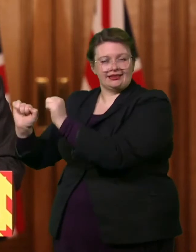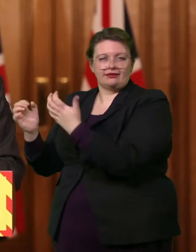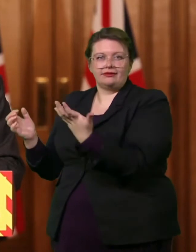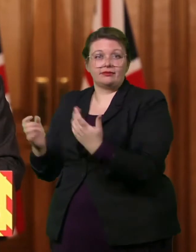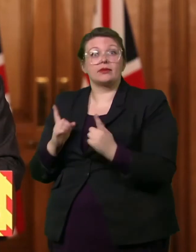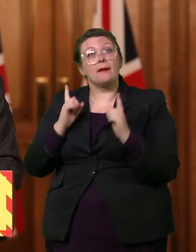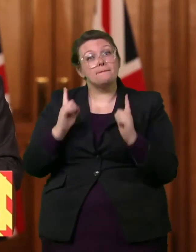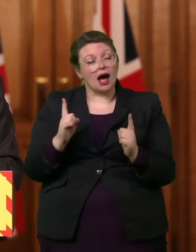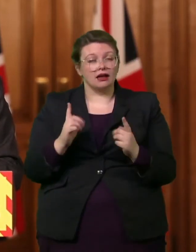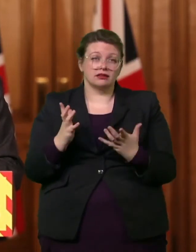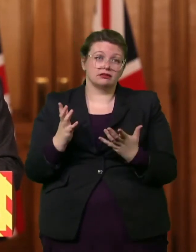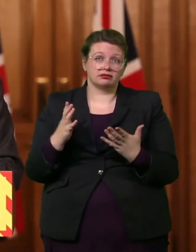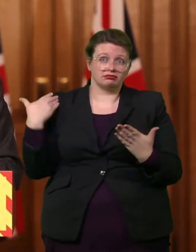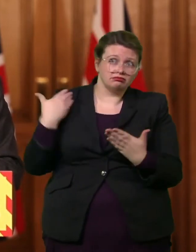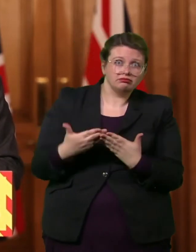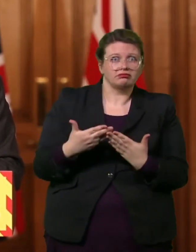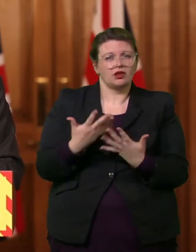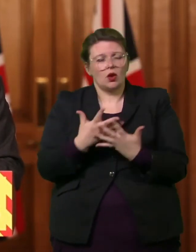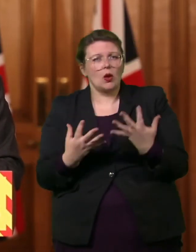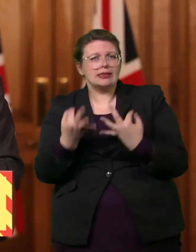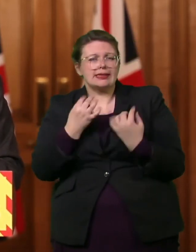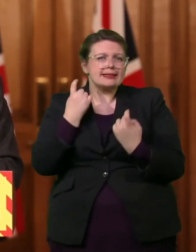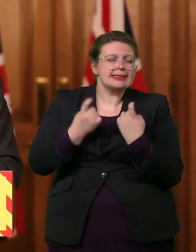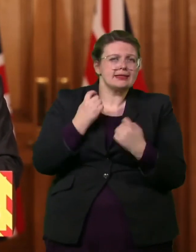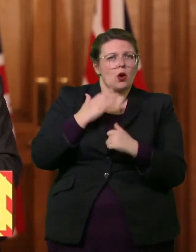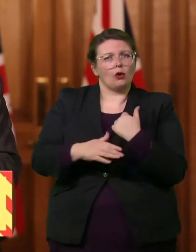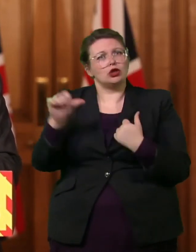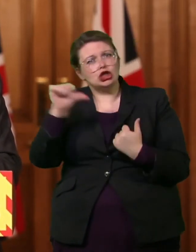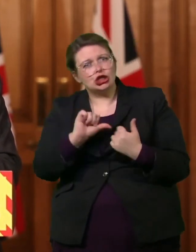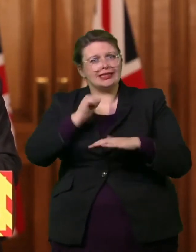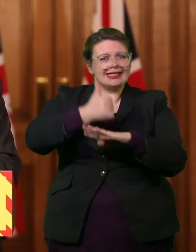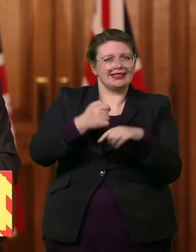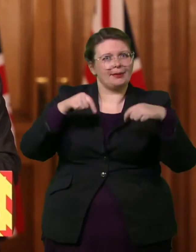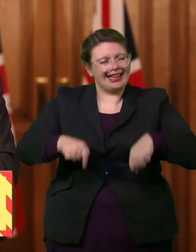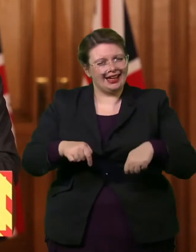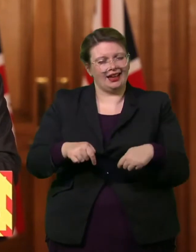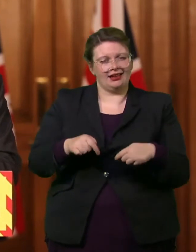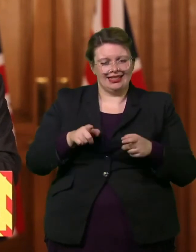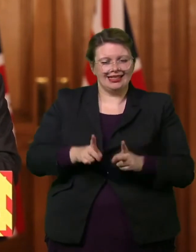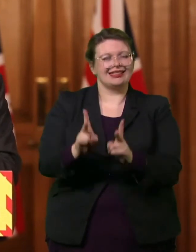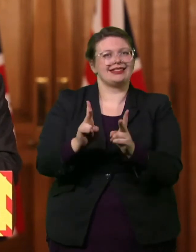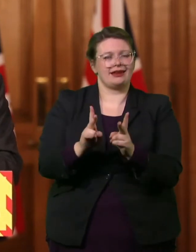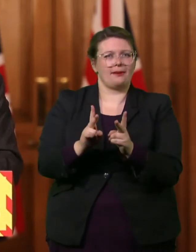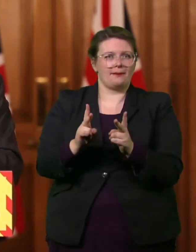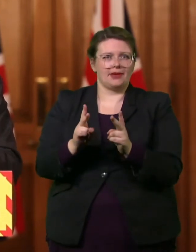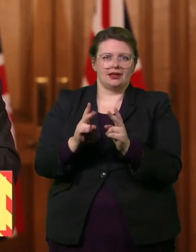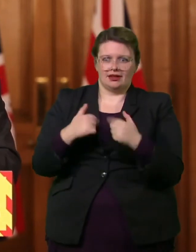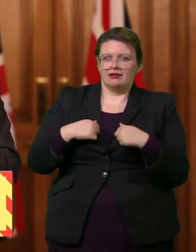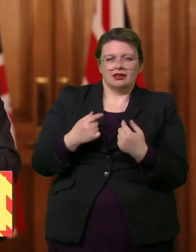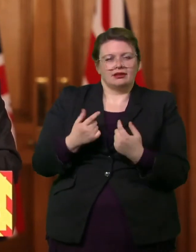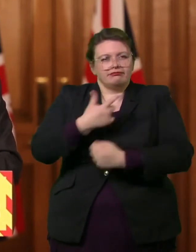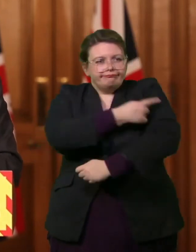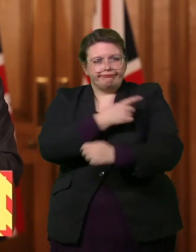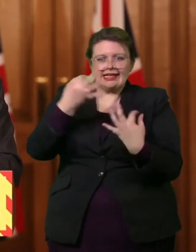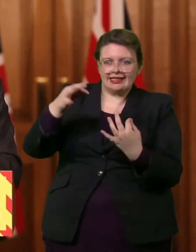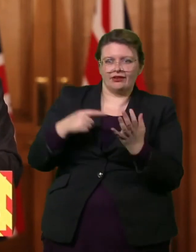been put into a review that, as you know, Michael Gove is leading. And I think it's best to allow